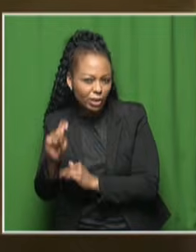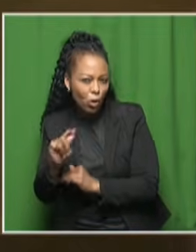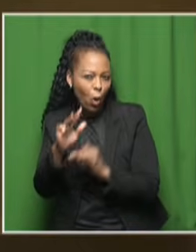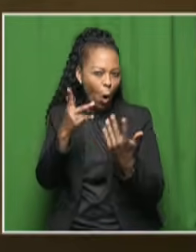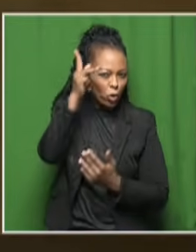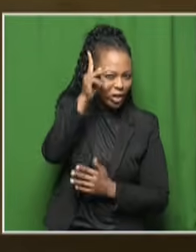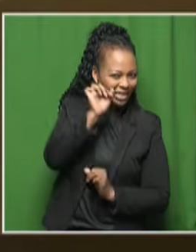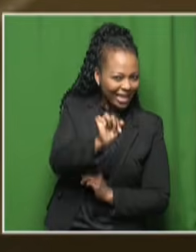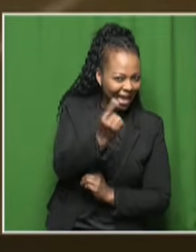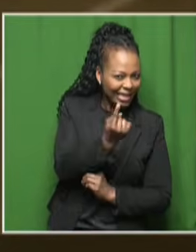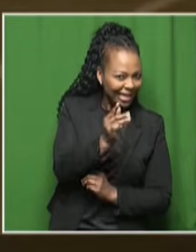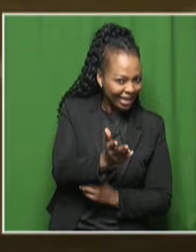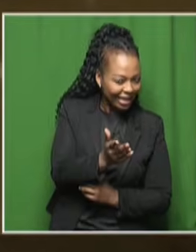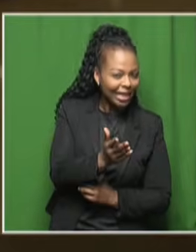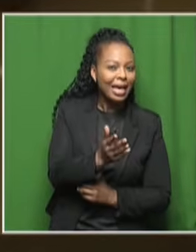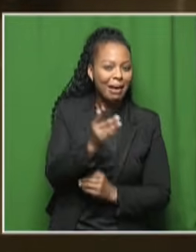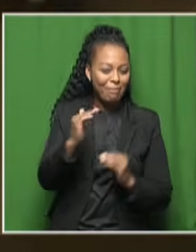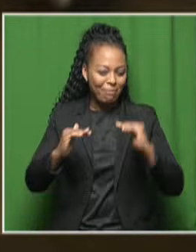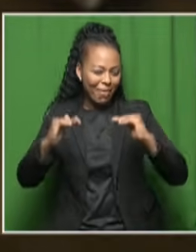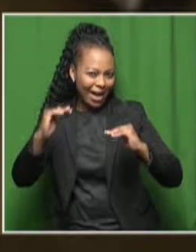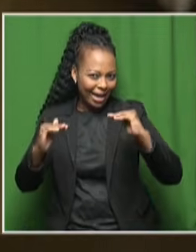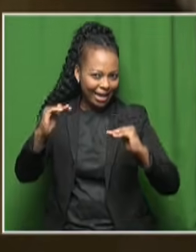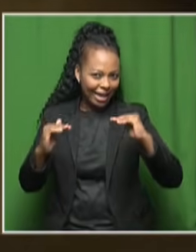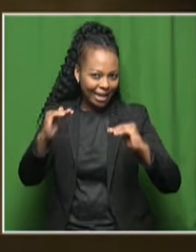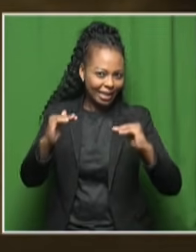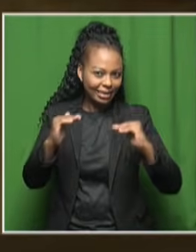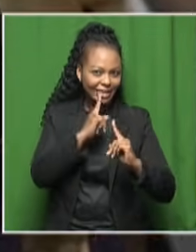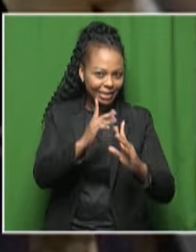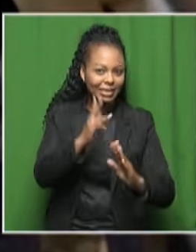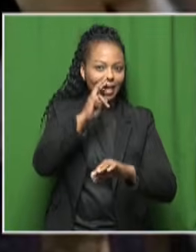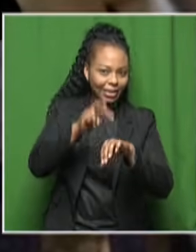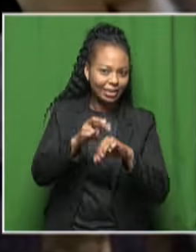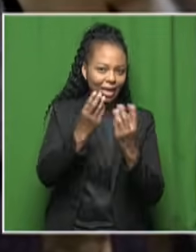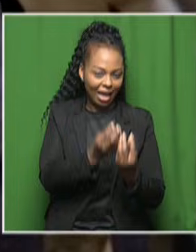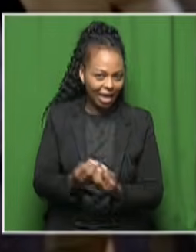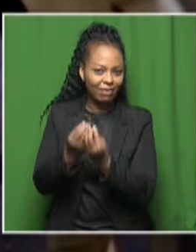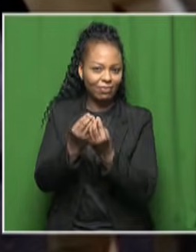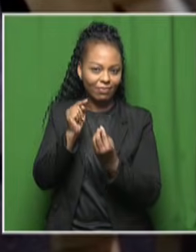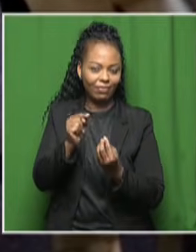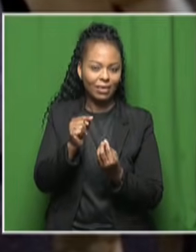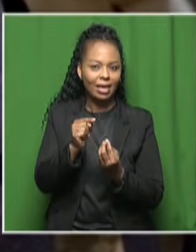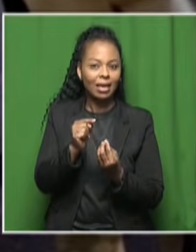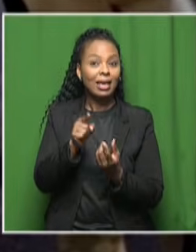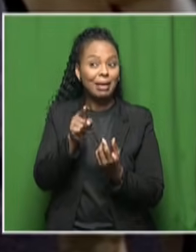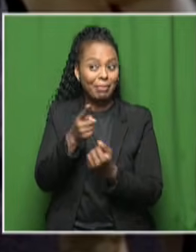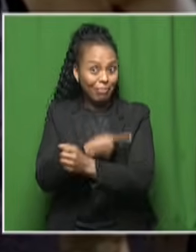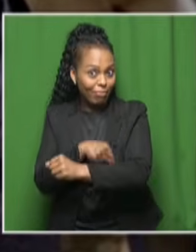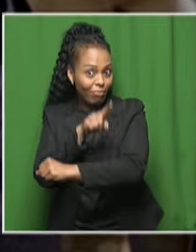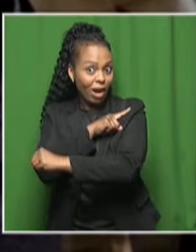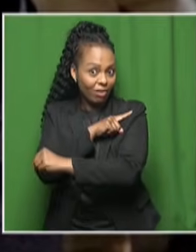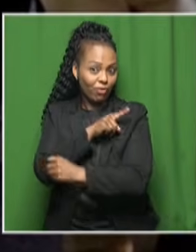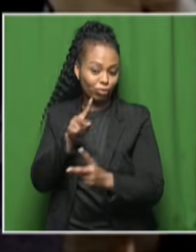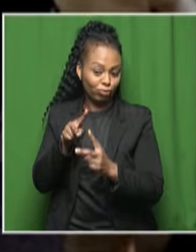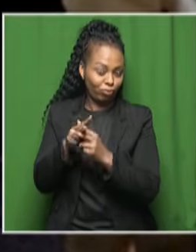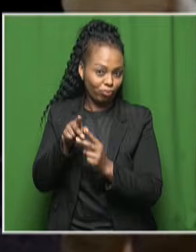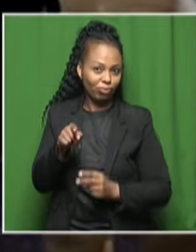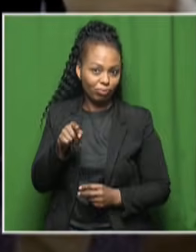their skills. So I think it is a balance that you need to have, and it can be a very powerful tool